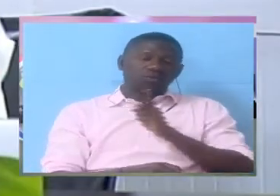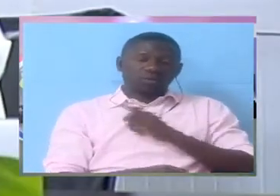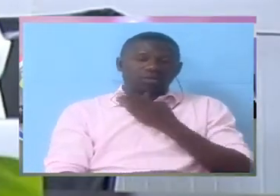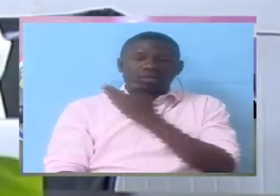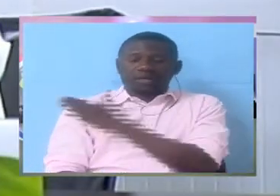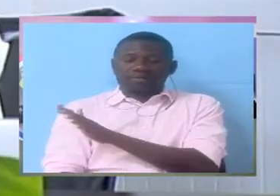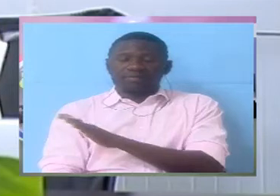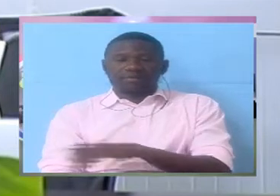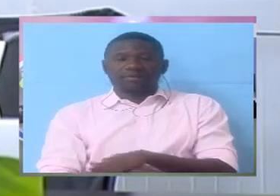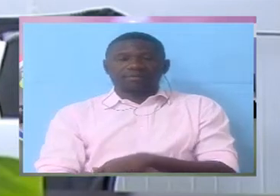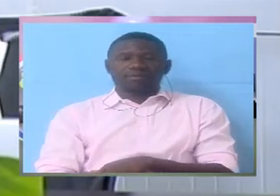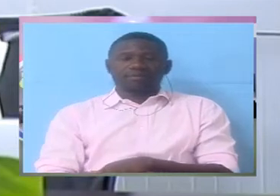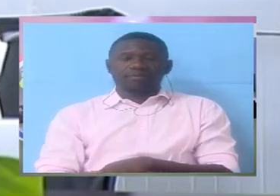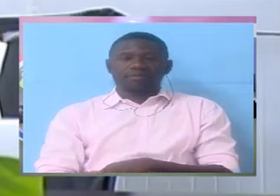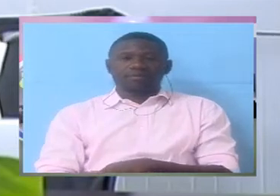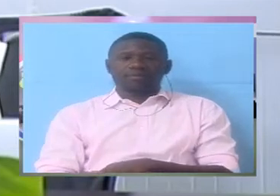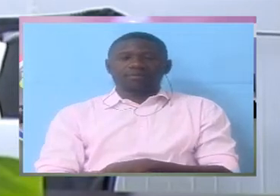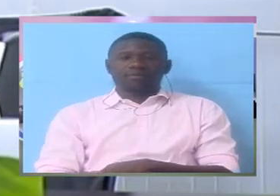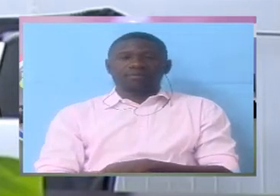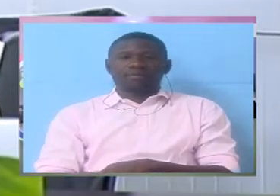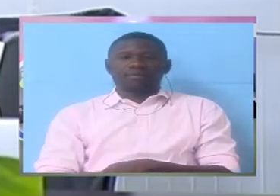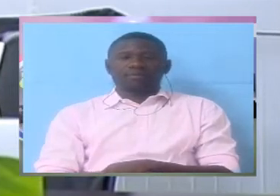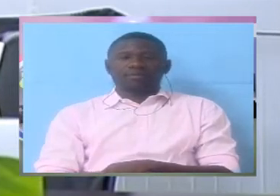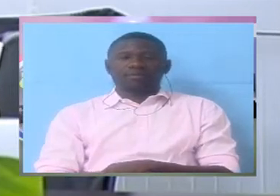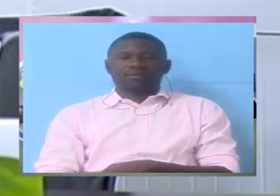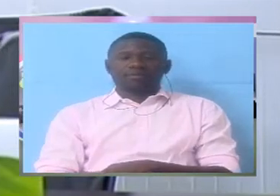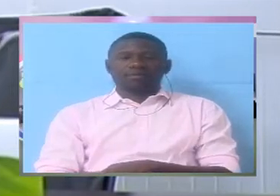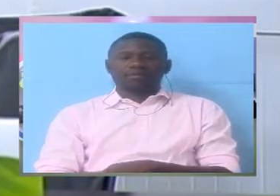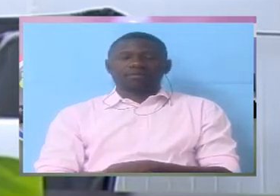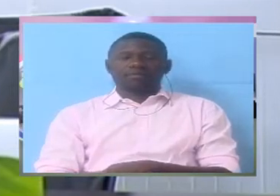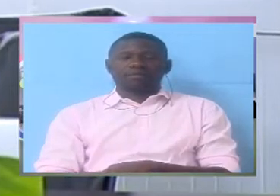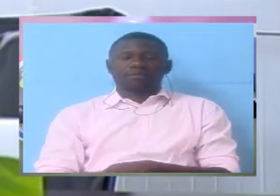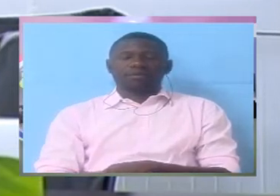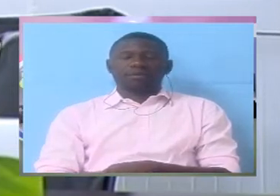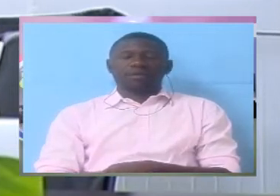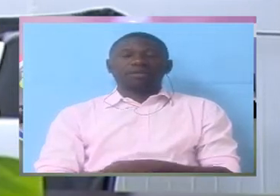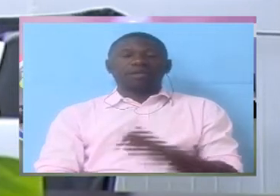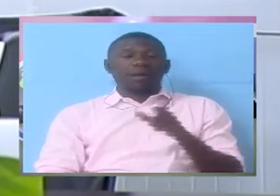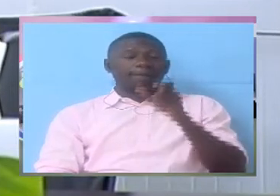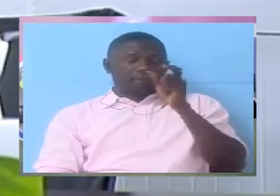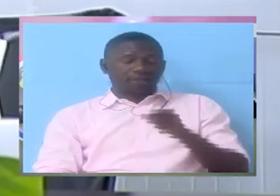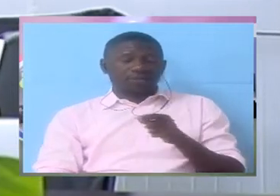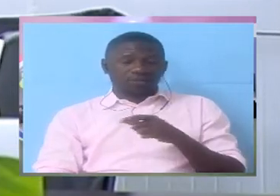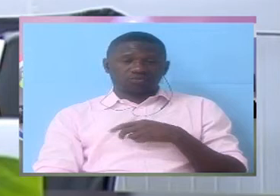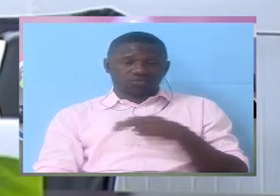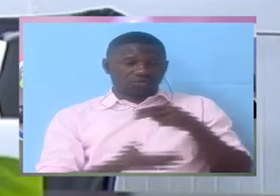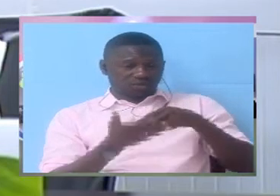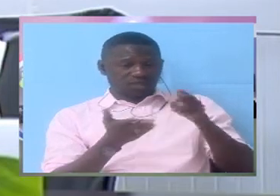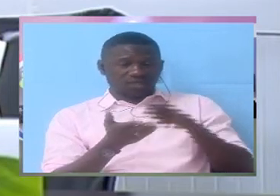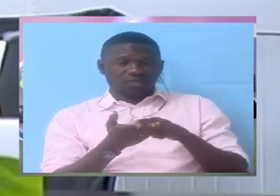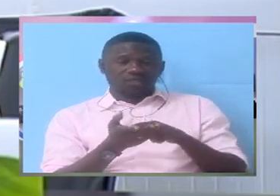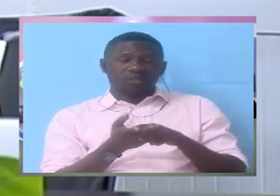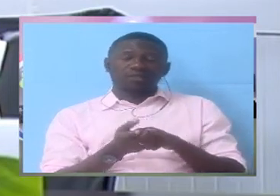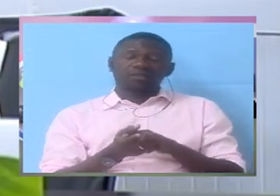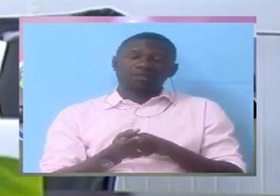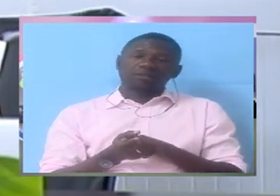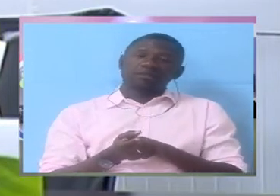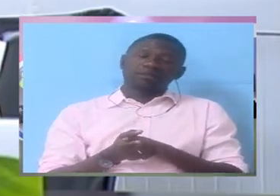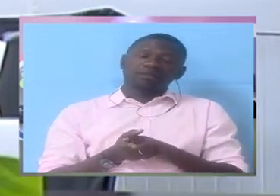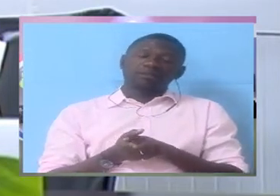He was kicked. And denied because that was during the preliminary questioning before we left.